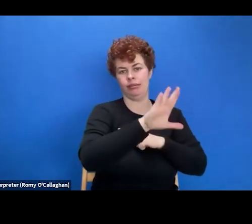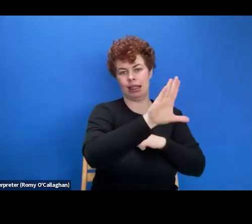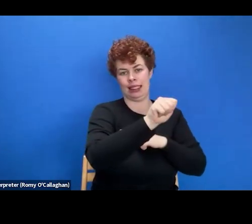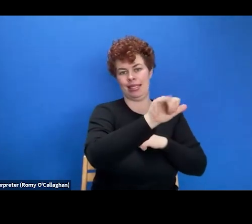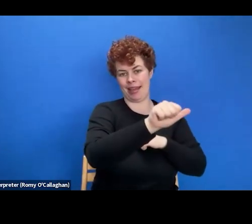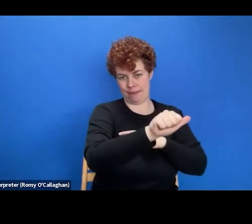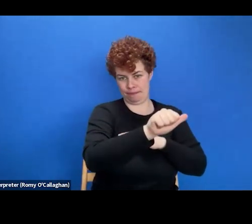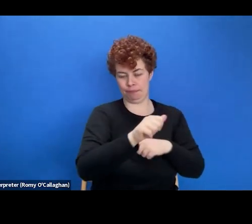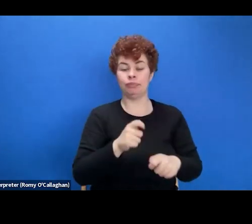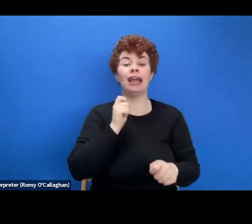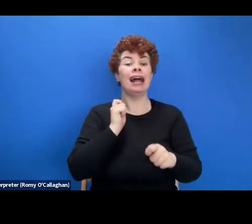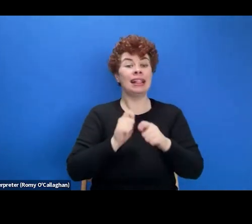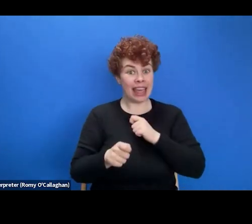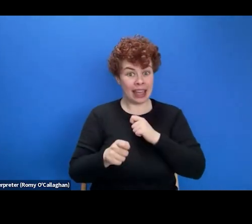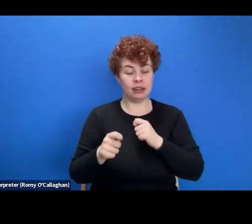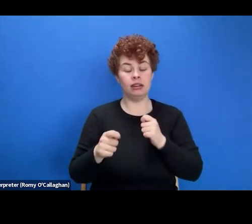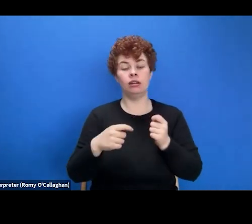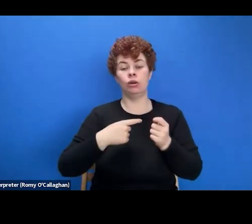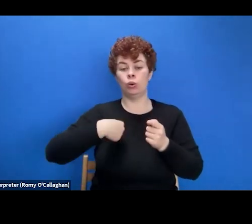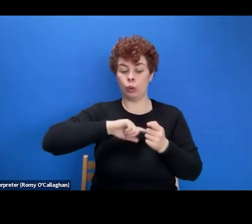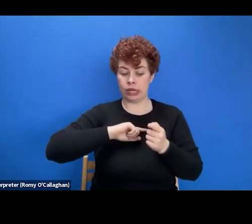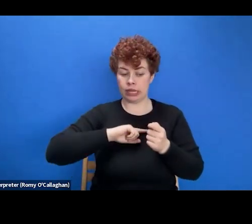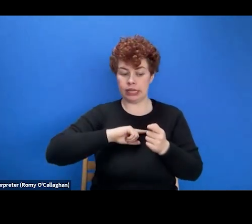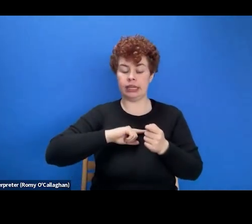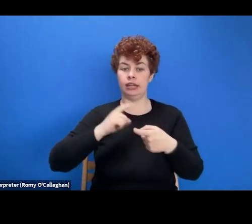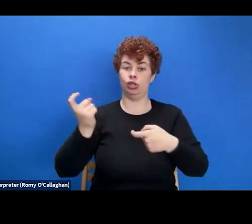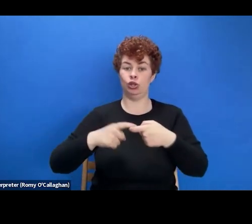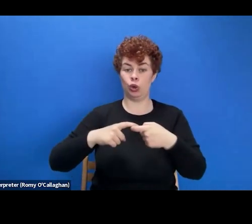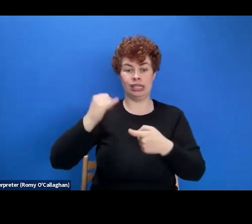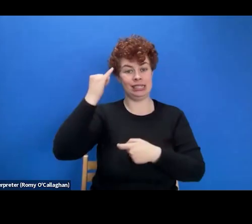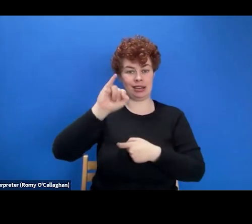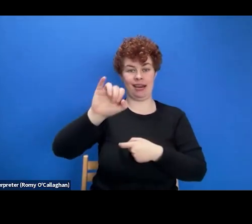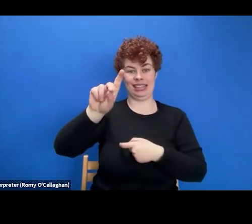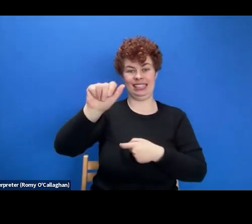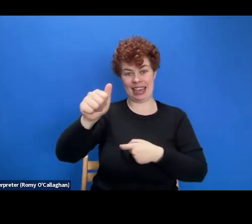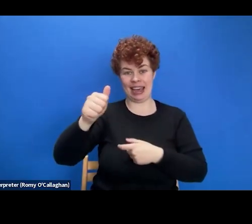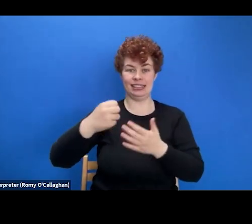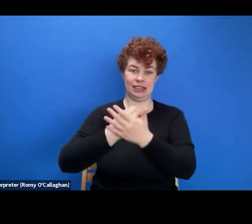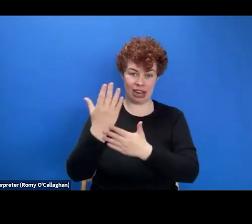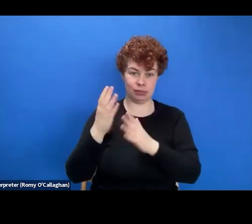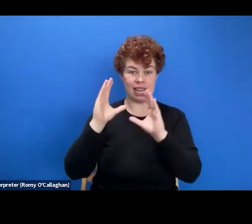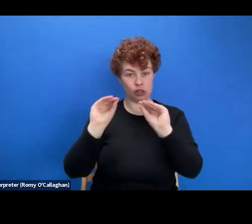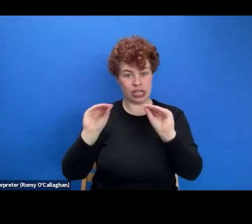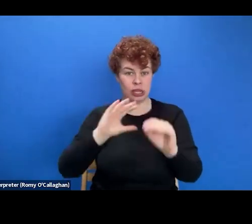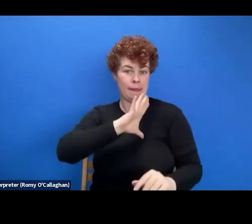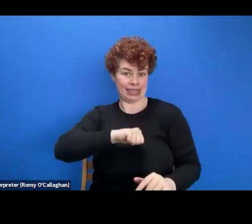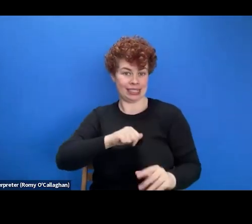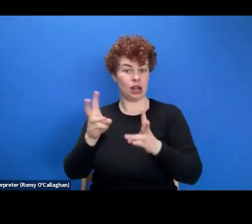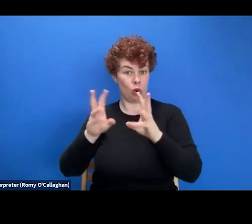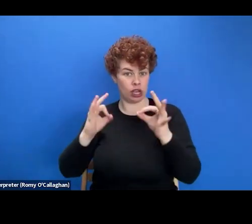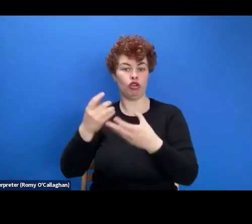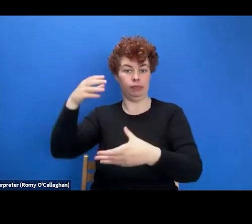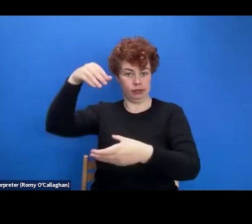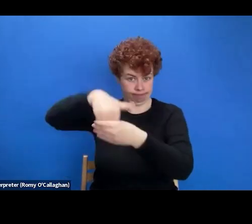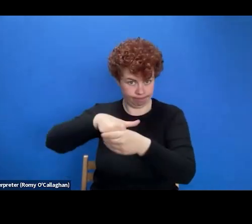Then we went ahead, we joined the Idea Development Education Palestine Working Group, who